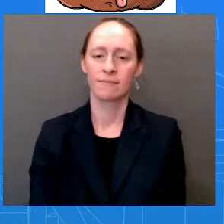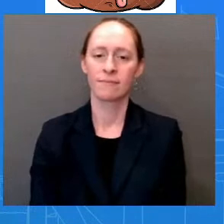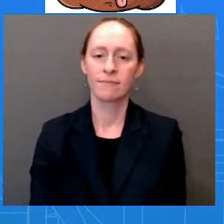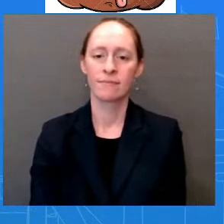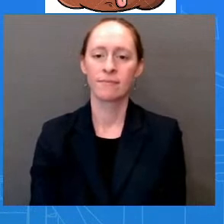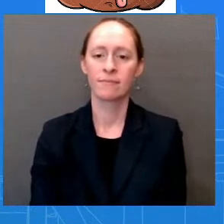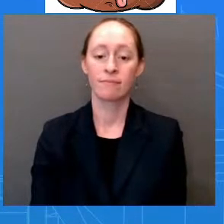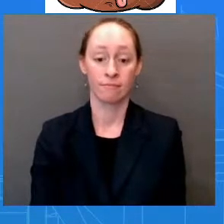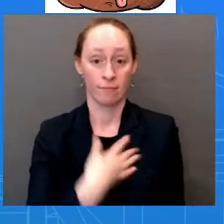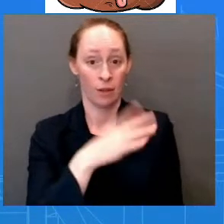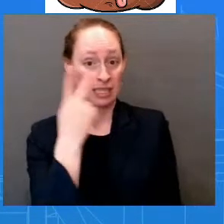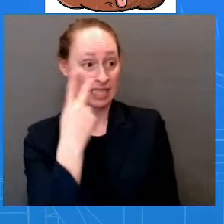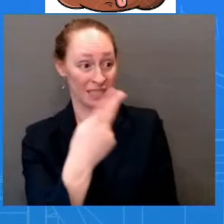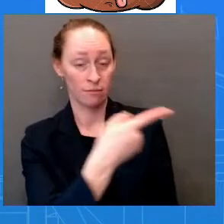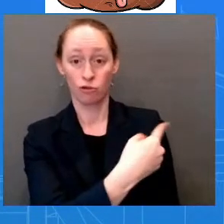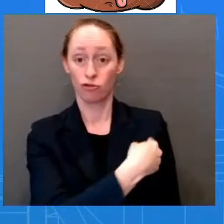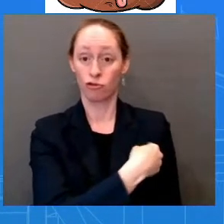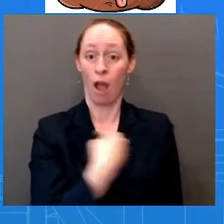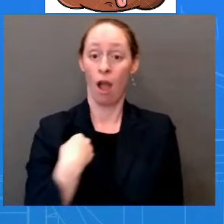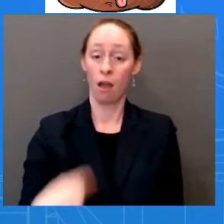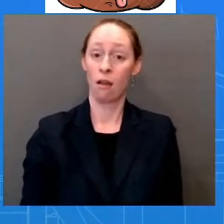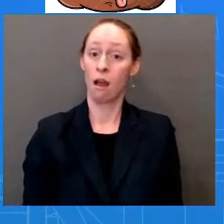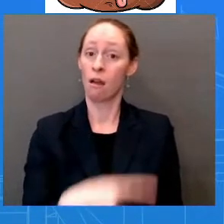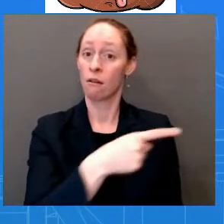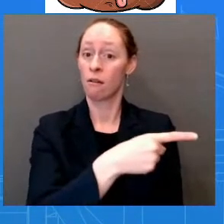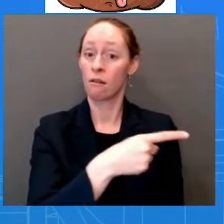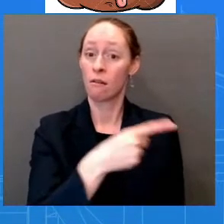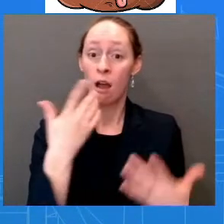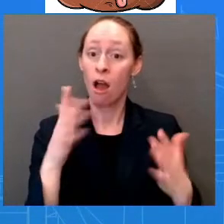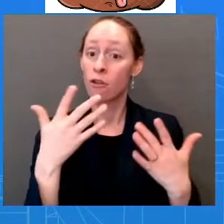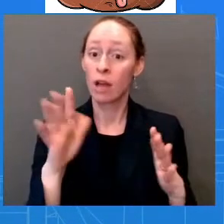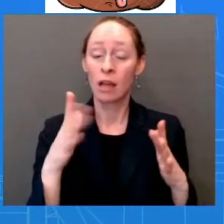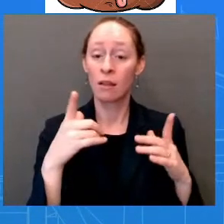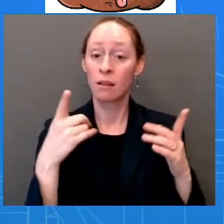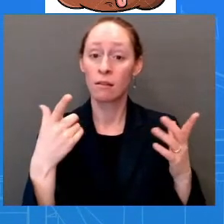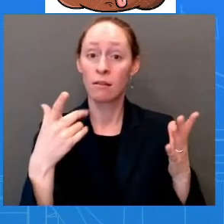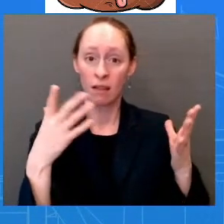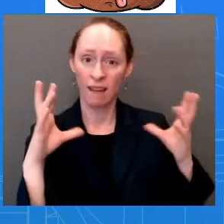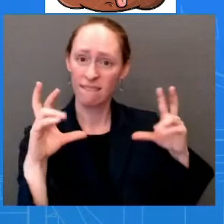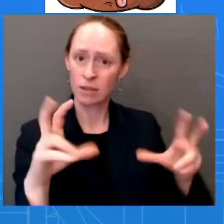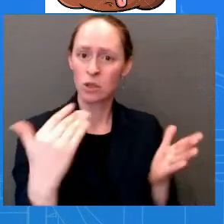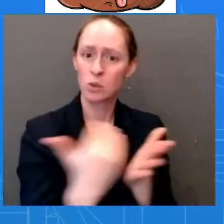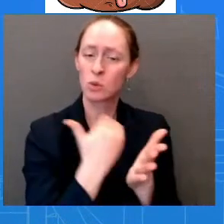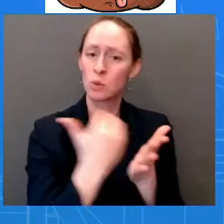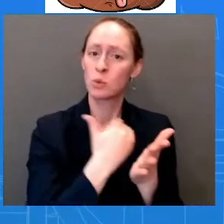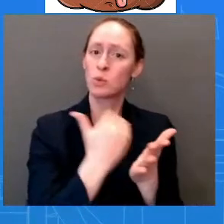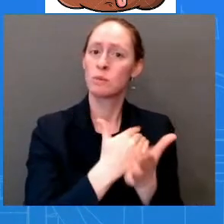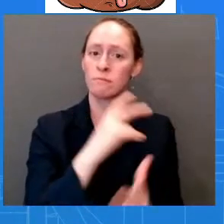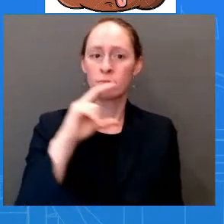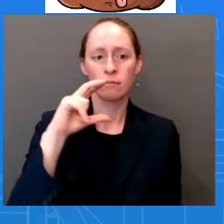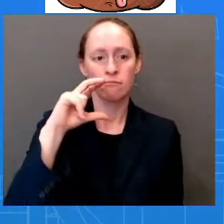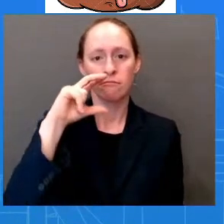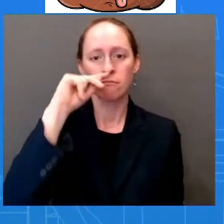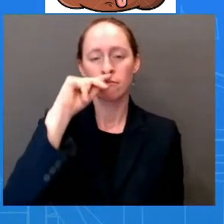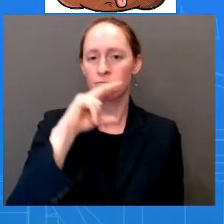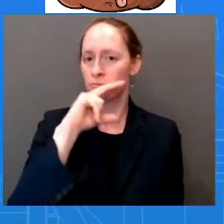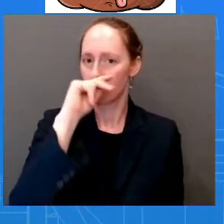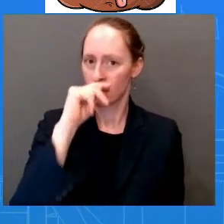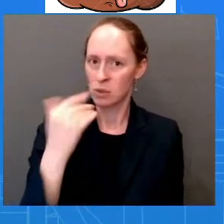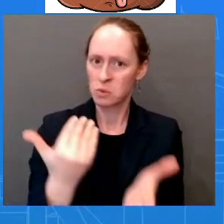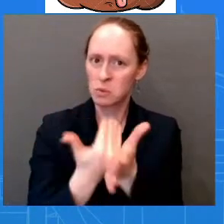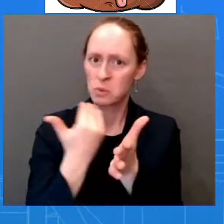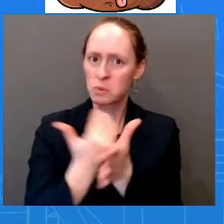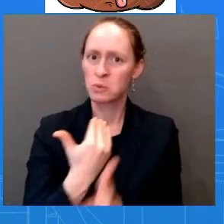that's how you deal with respiratory viruses. America is falling behind on this really important technology. A major part of our request is